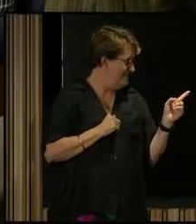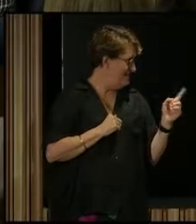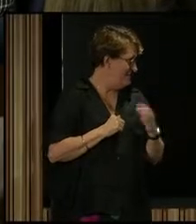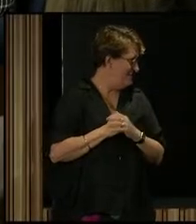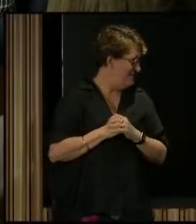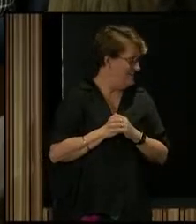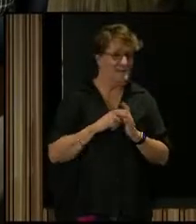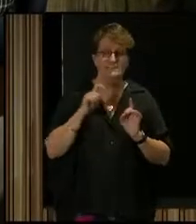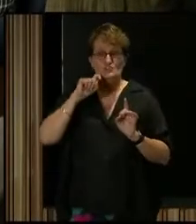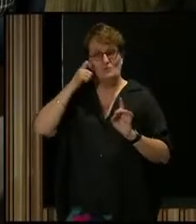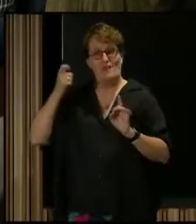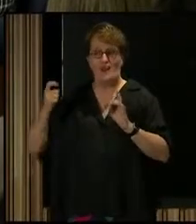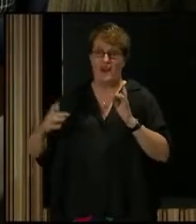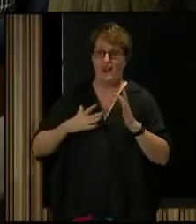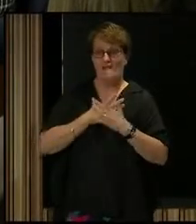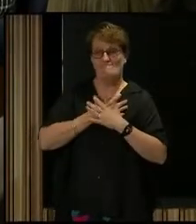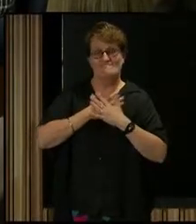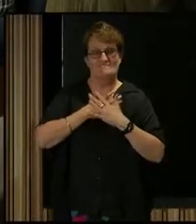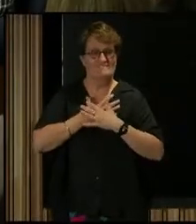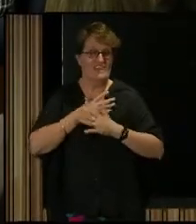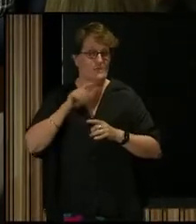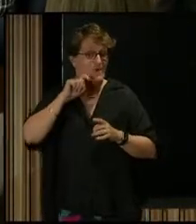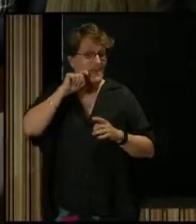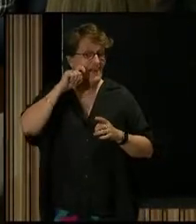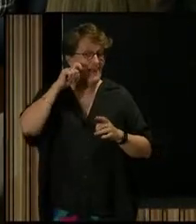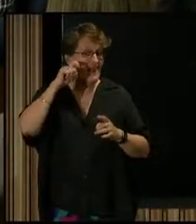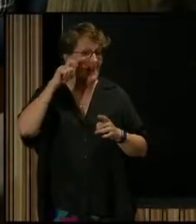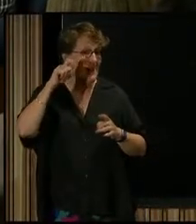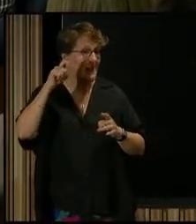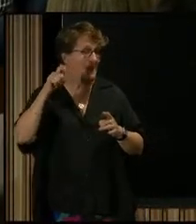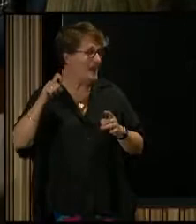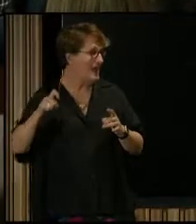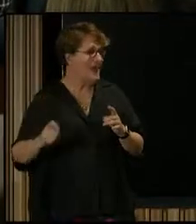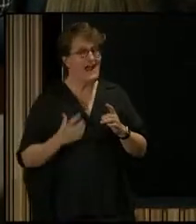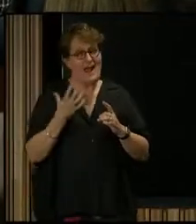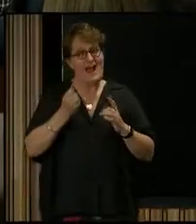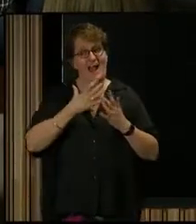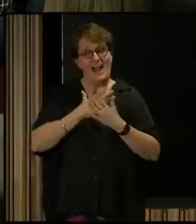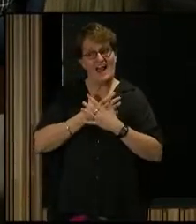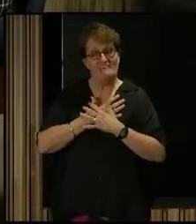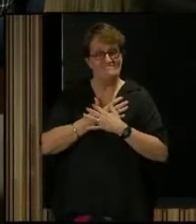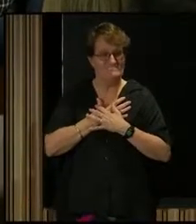will be loved. Yes, she will. Concentrate. Be